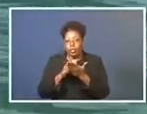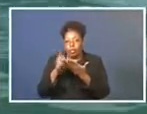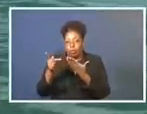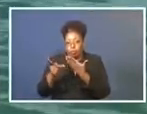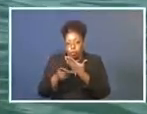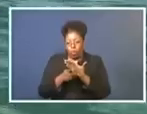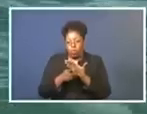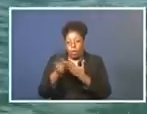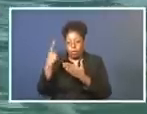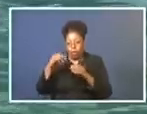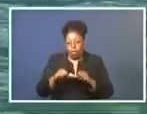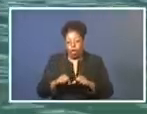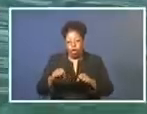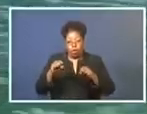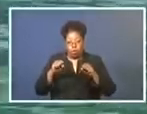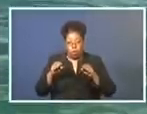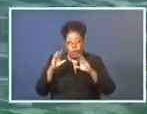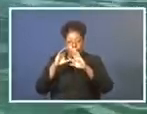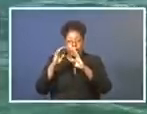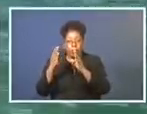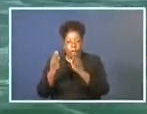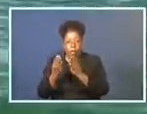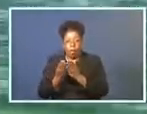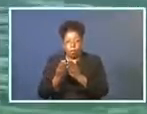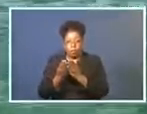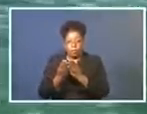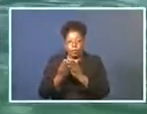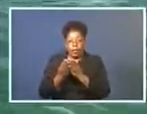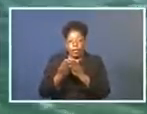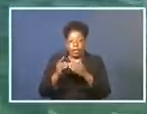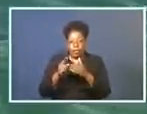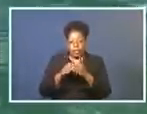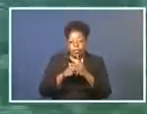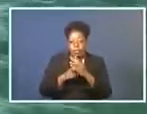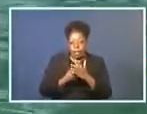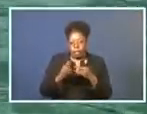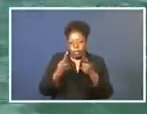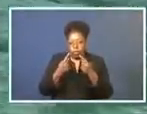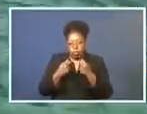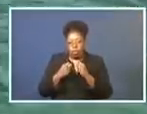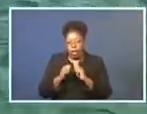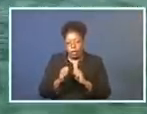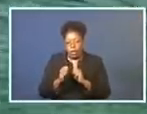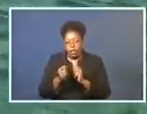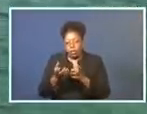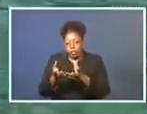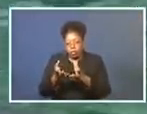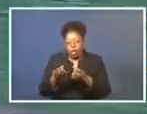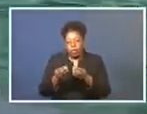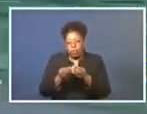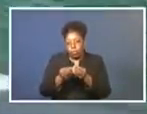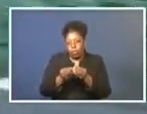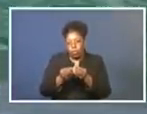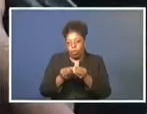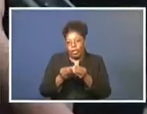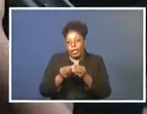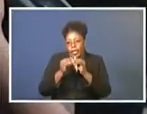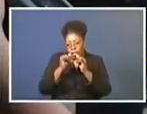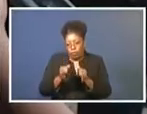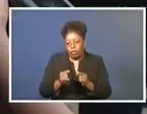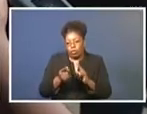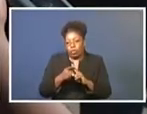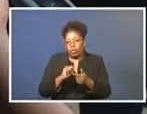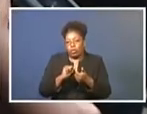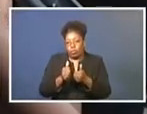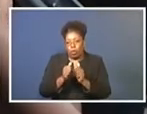Nassau Rowing Club on what initiatives the organization has recently implemented to try and attract more athletes to the sport. Squad,